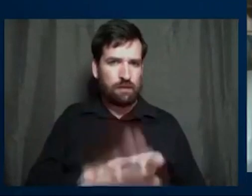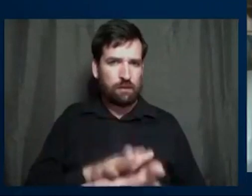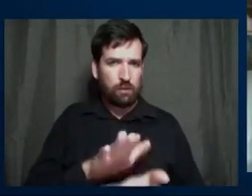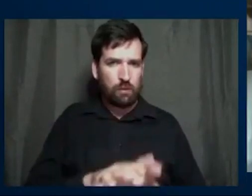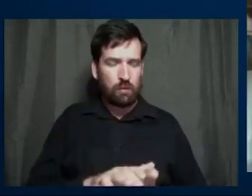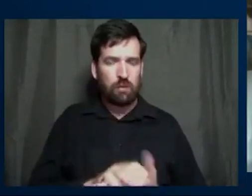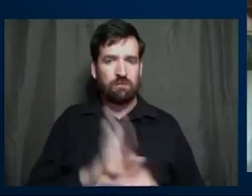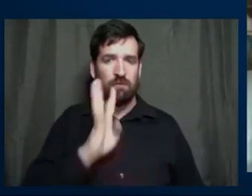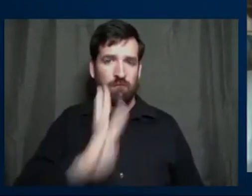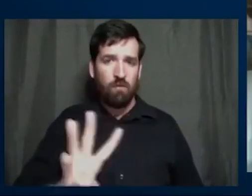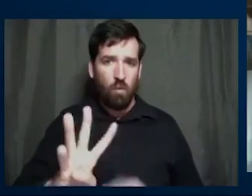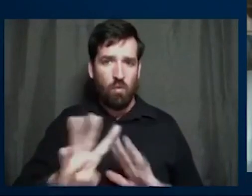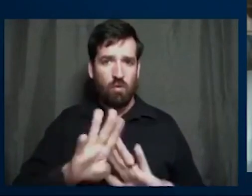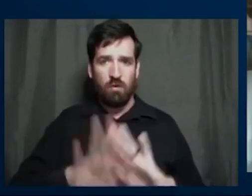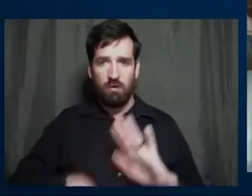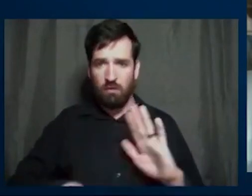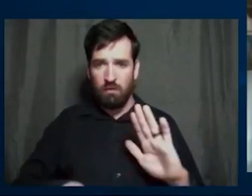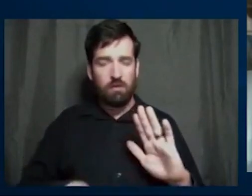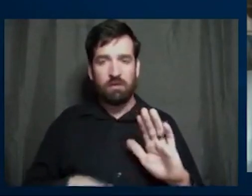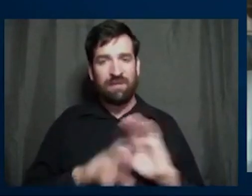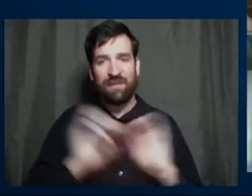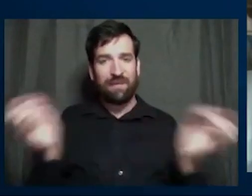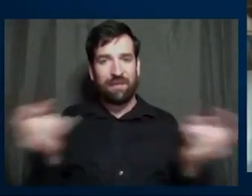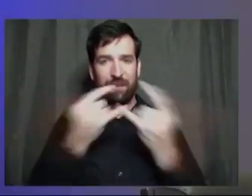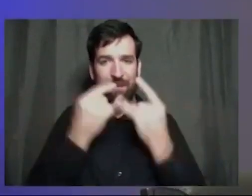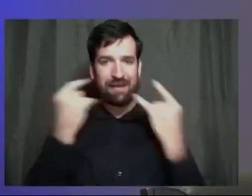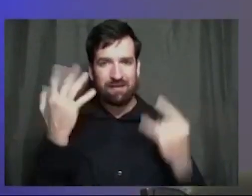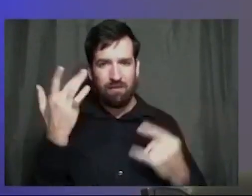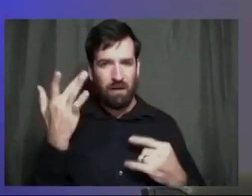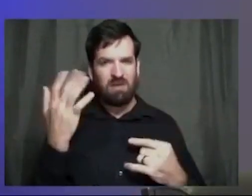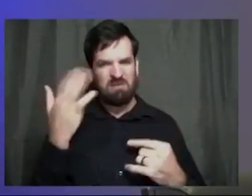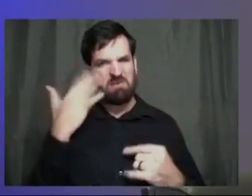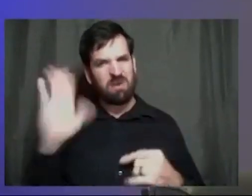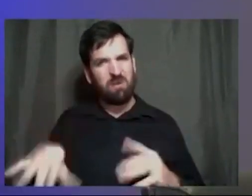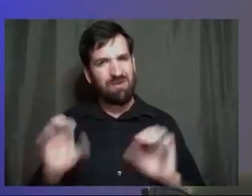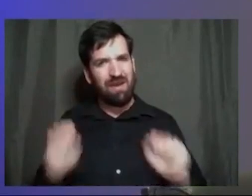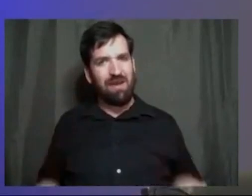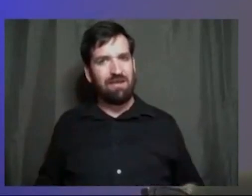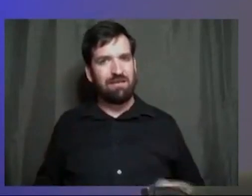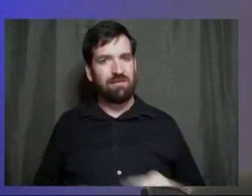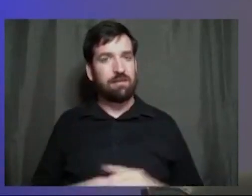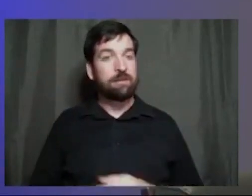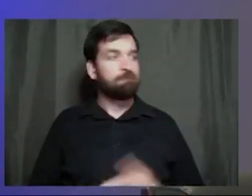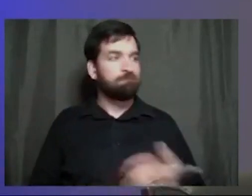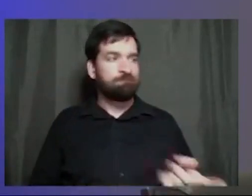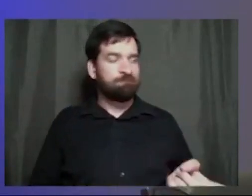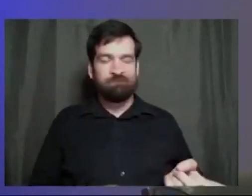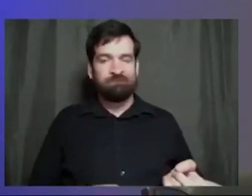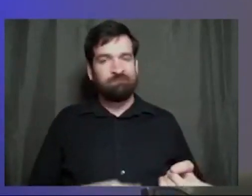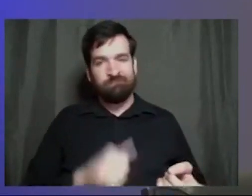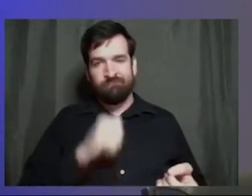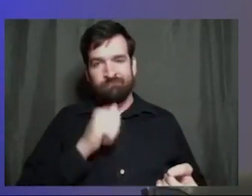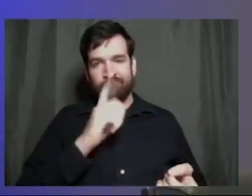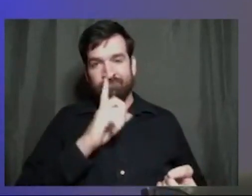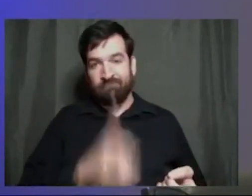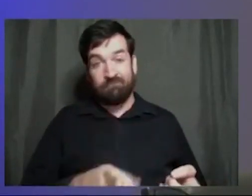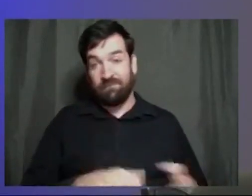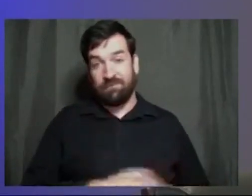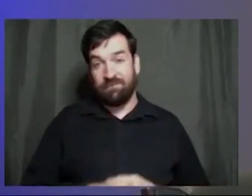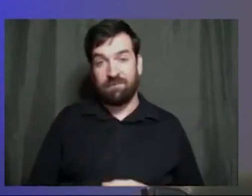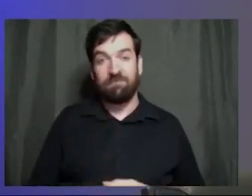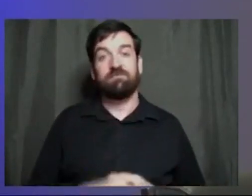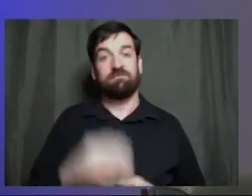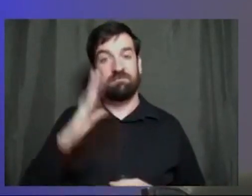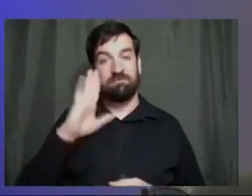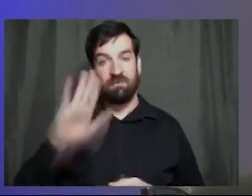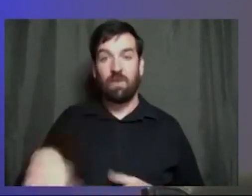and under not masking? Why do you think that is? We know they can do it. Yeah, I don't know why that is. I know that there are some areas of our country